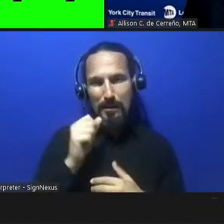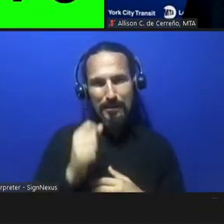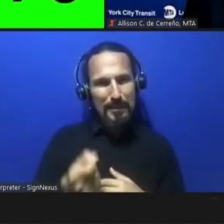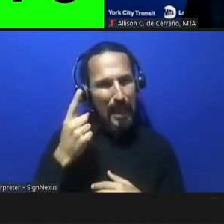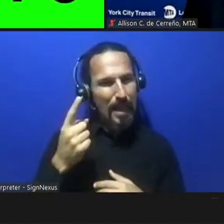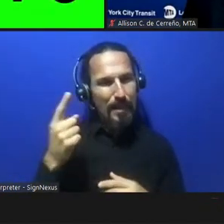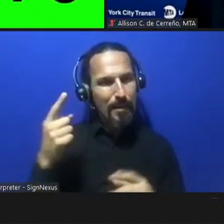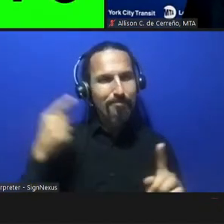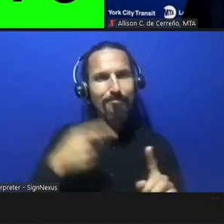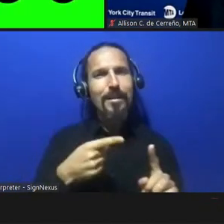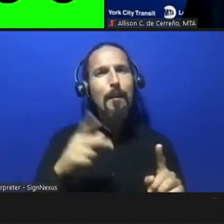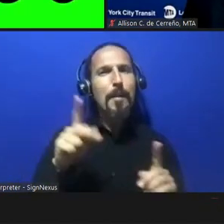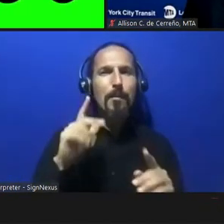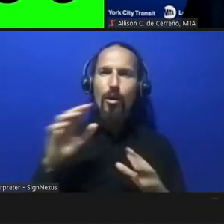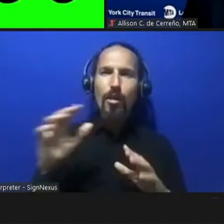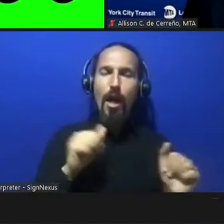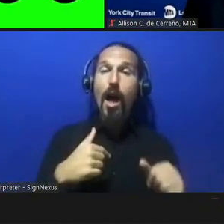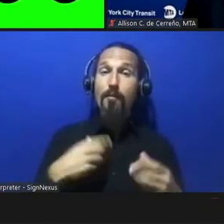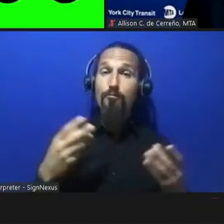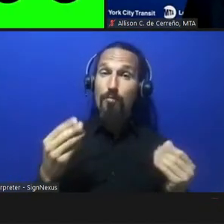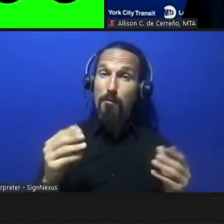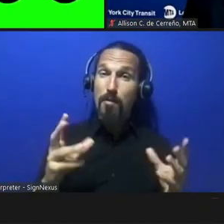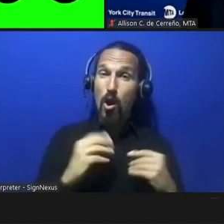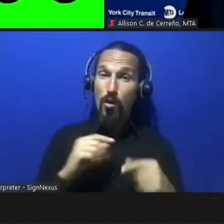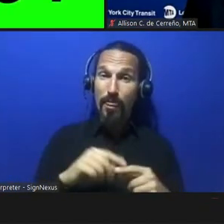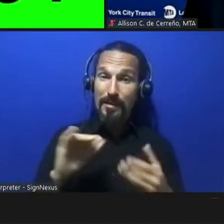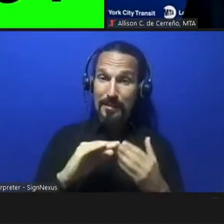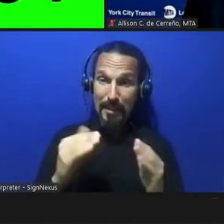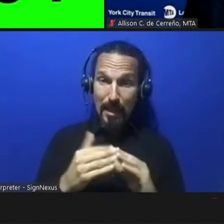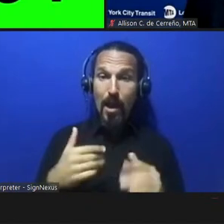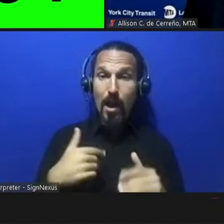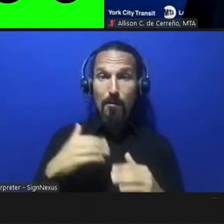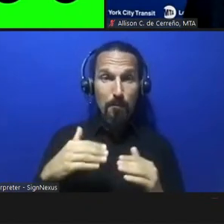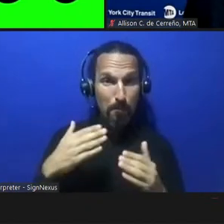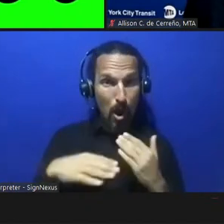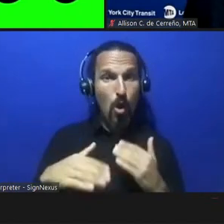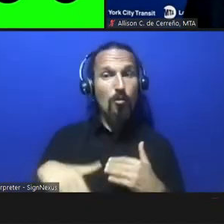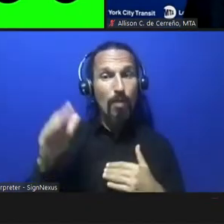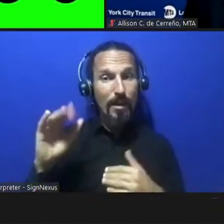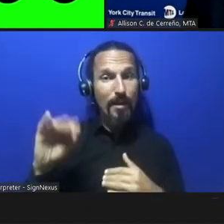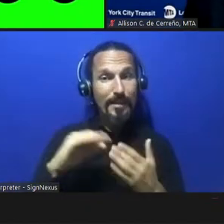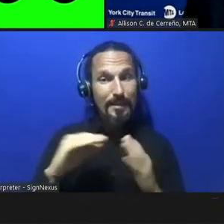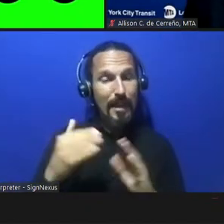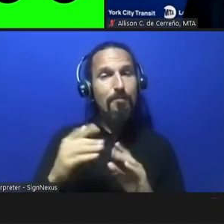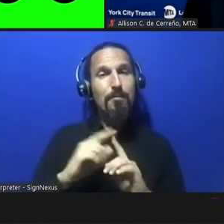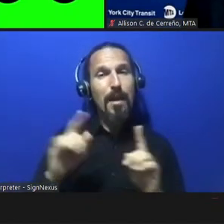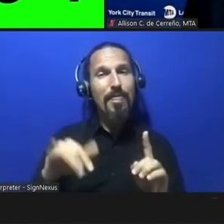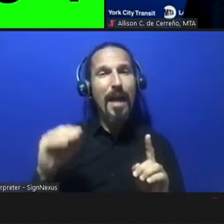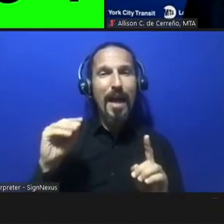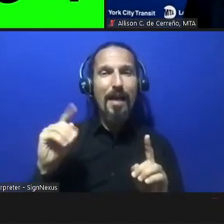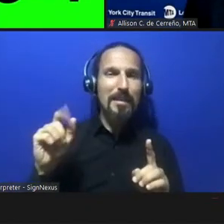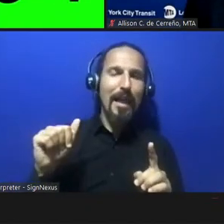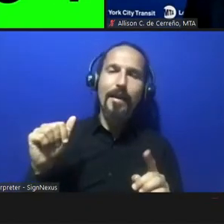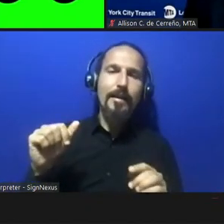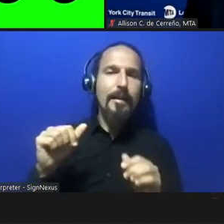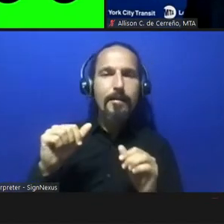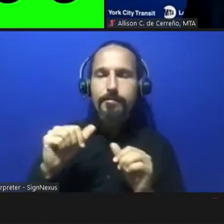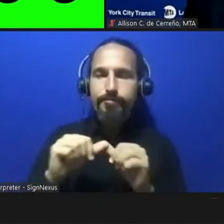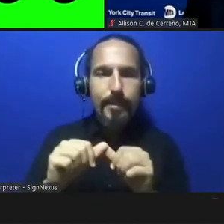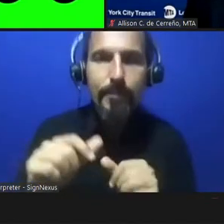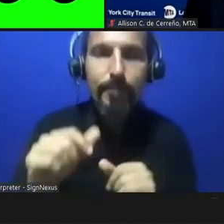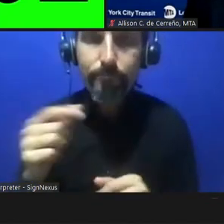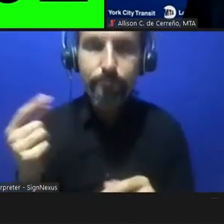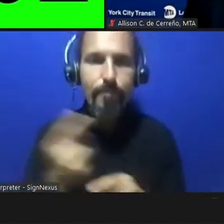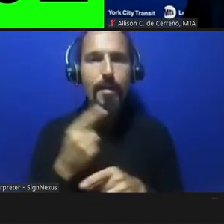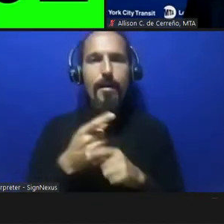people will leave i'm a property owner in this city i live born and raised in a city but again the mta continues to mismanage